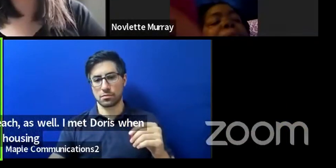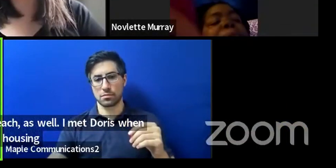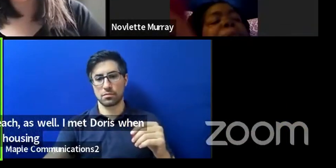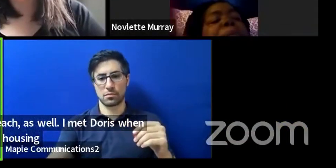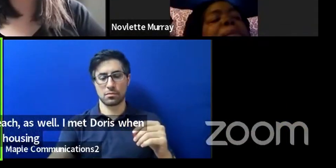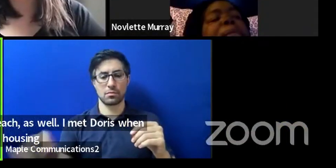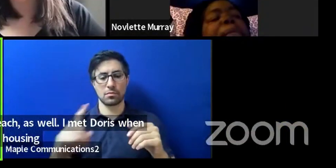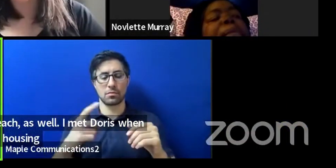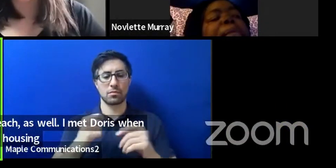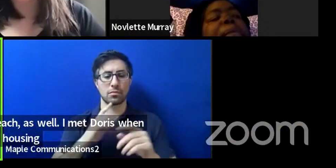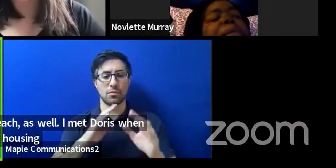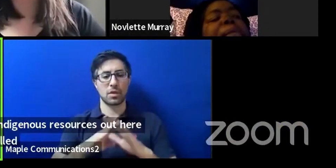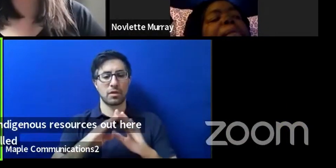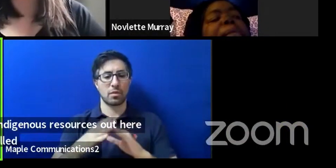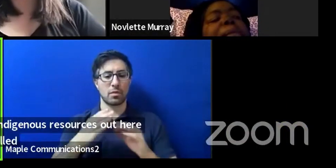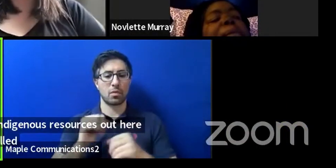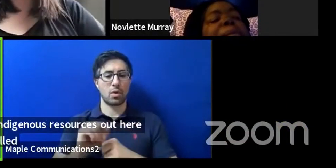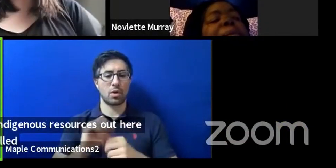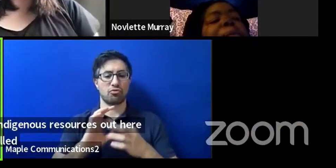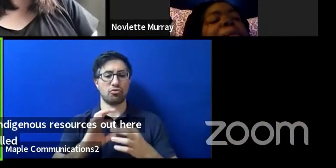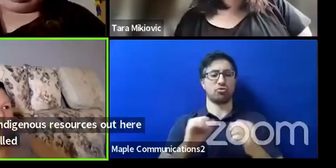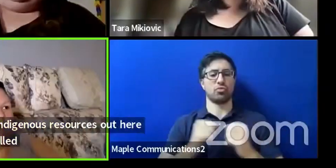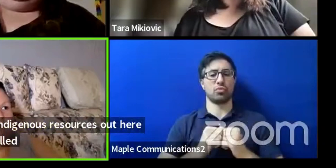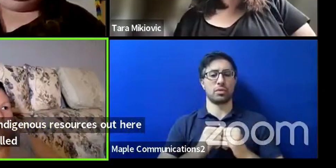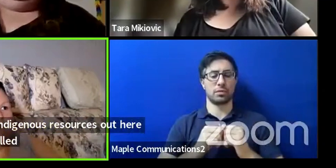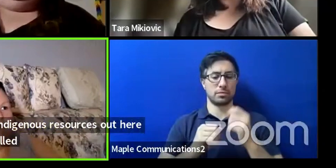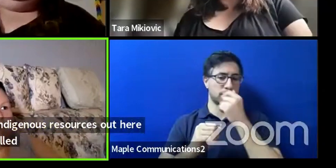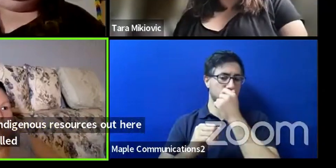years, me and Doris just developed a working relationship with